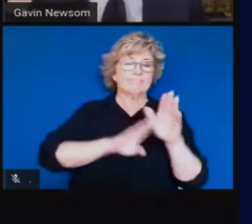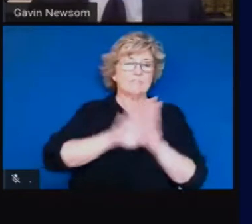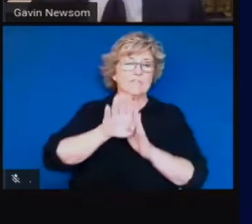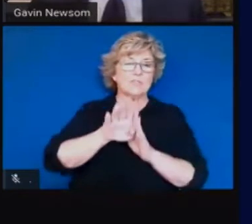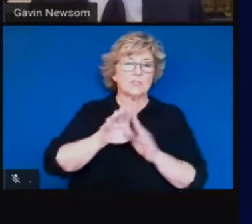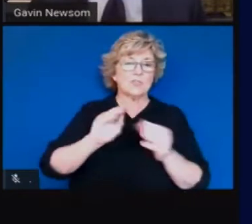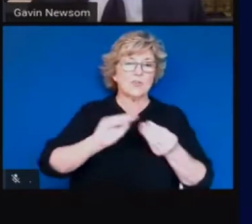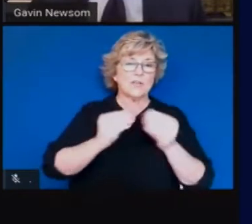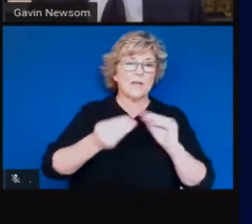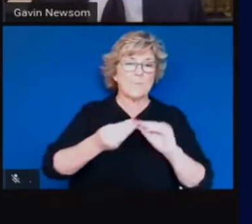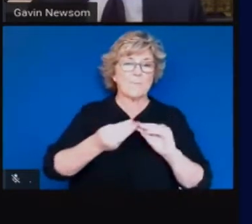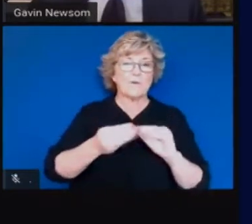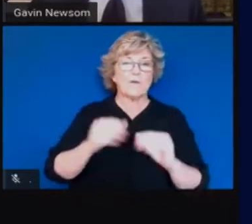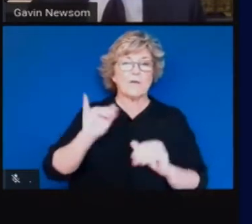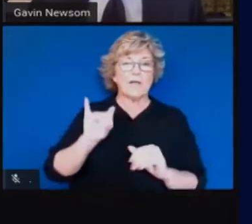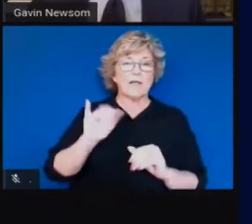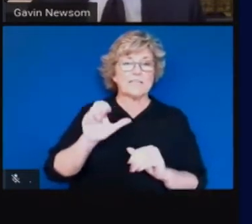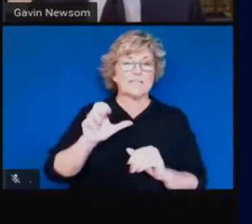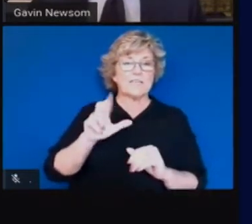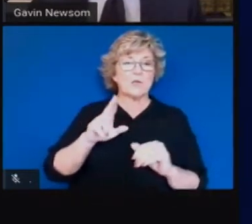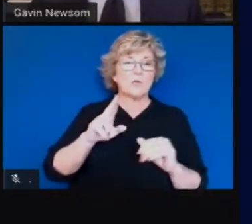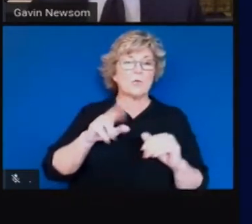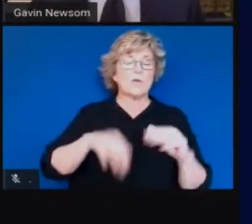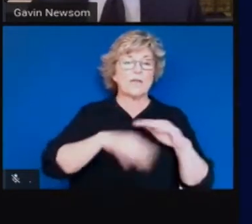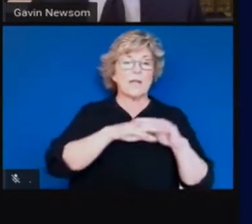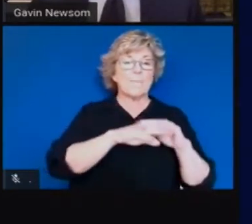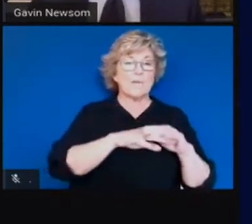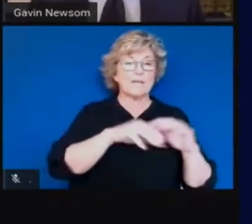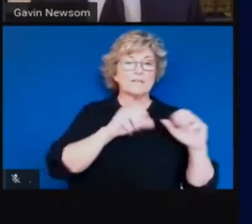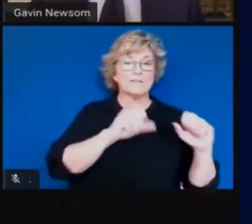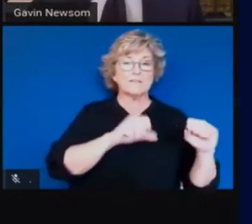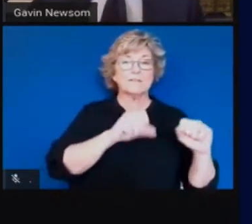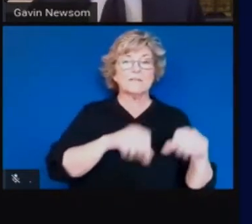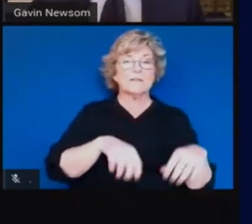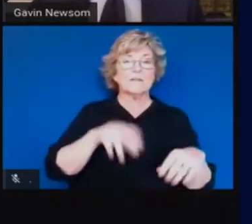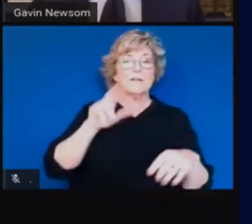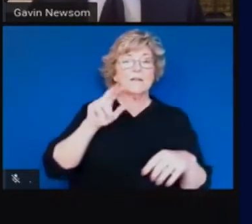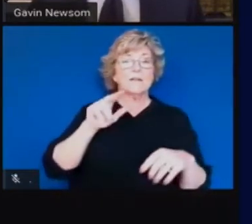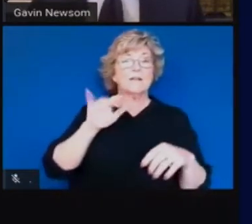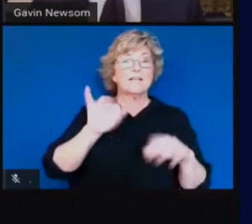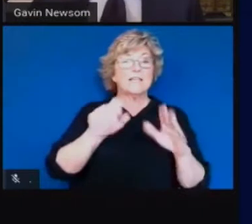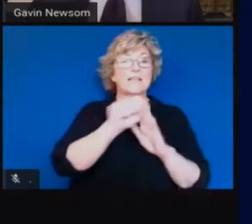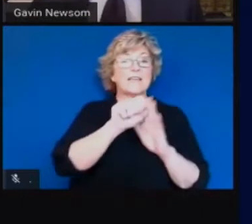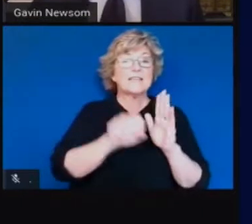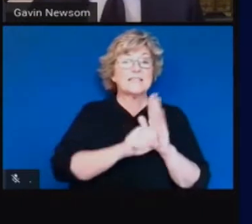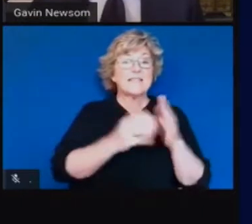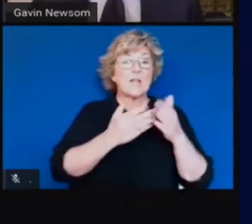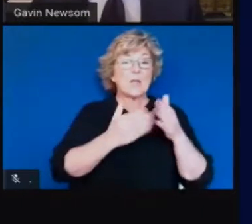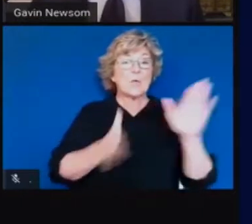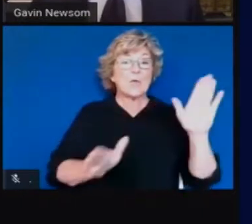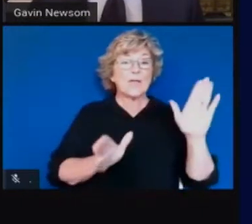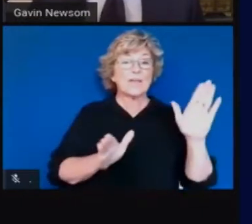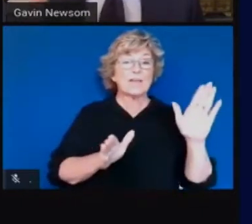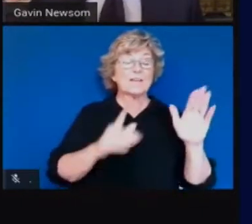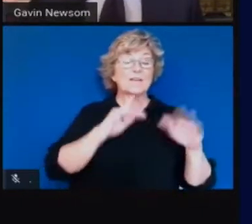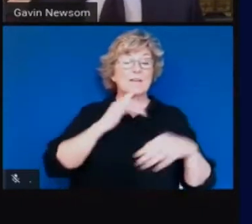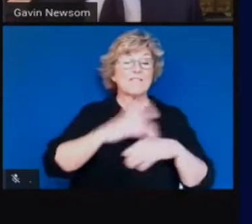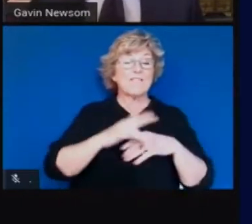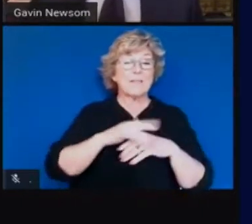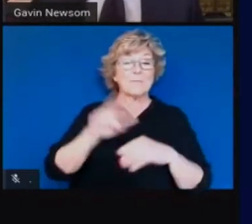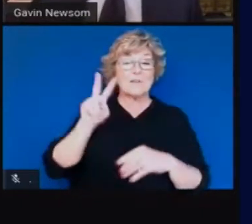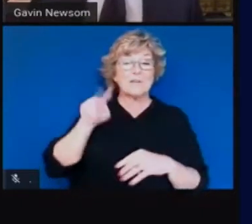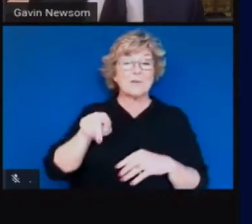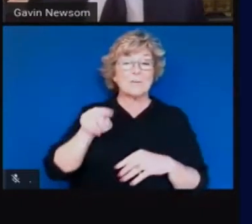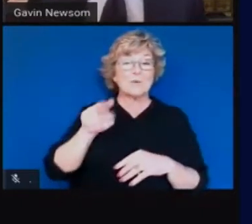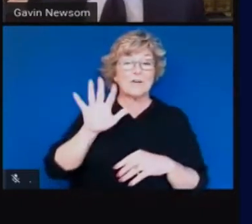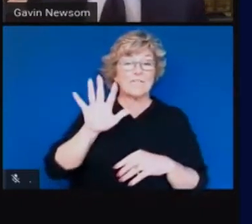relates to ICU capacity. 2.5% is the statewide ICU capacity. That's in the